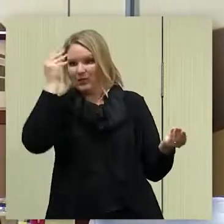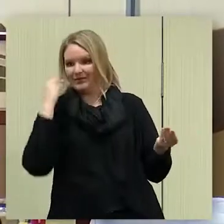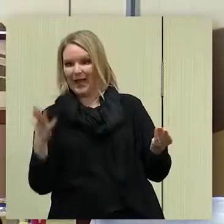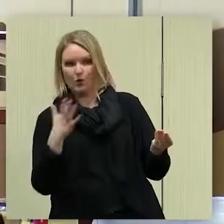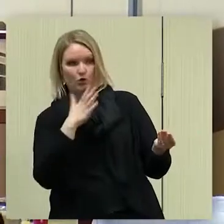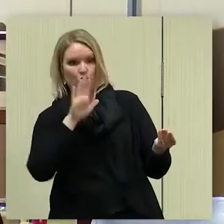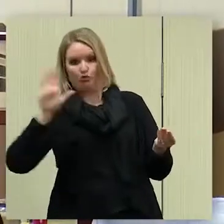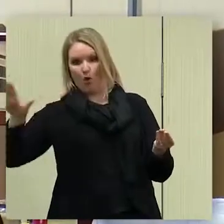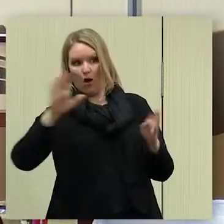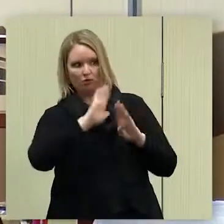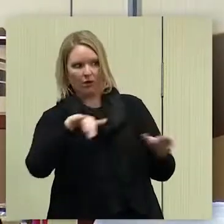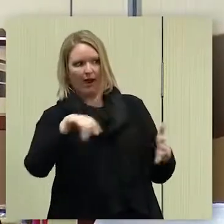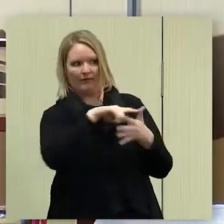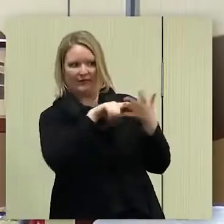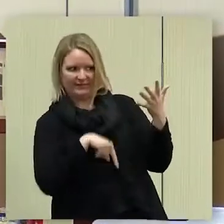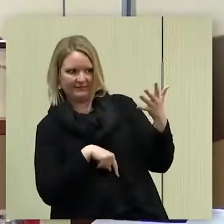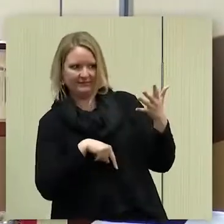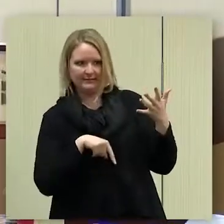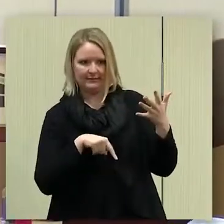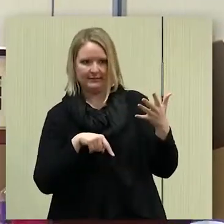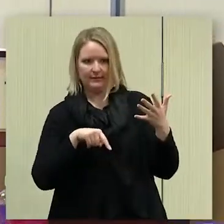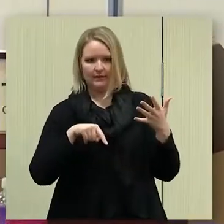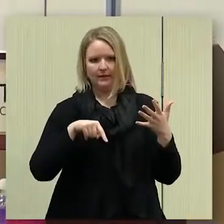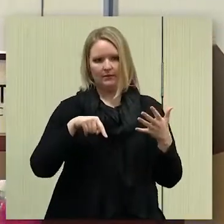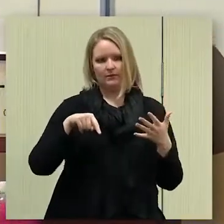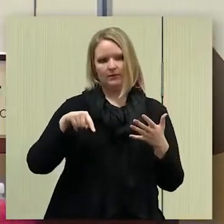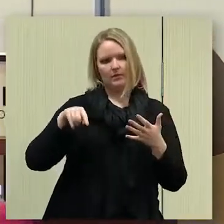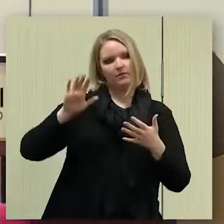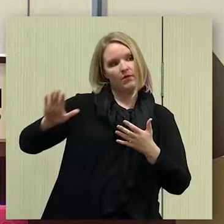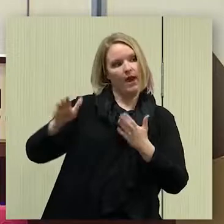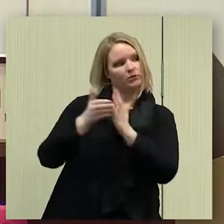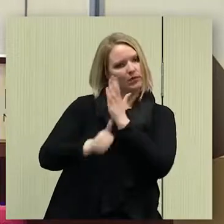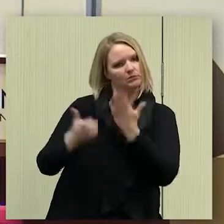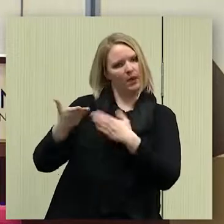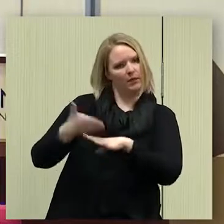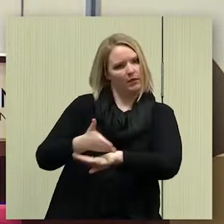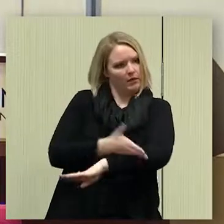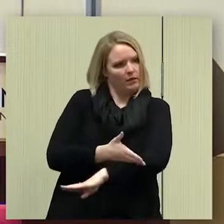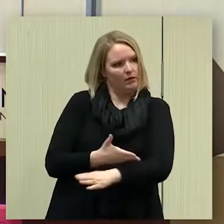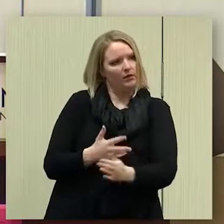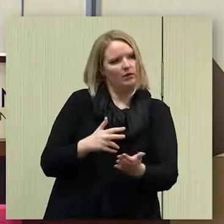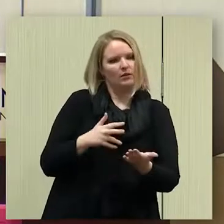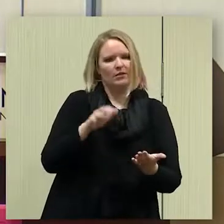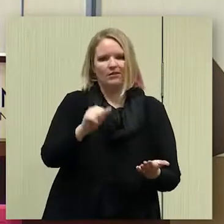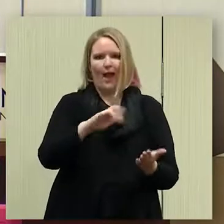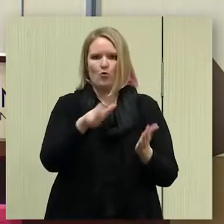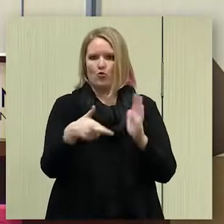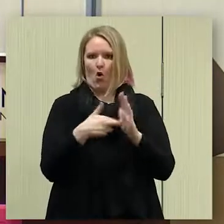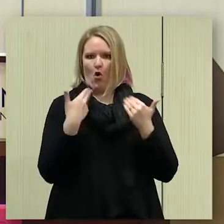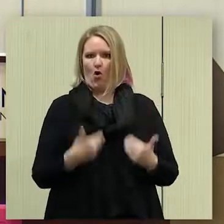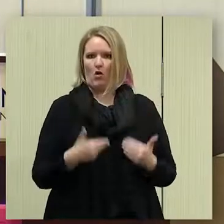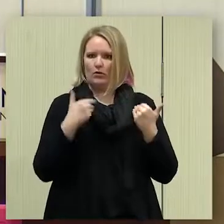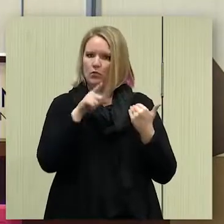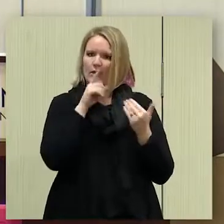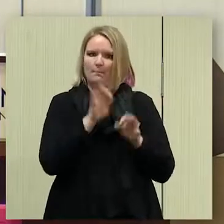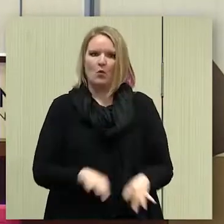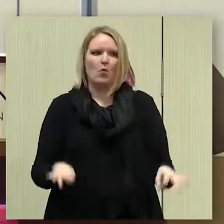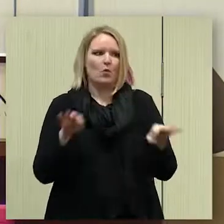as the child's language communication skills become more advanced. That role becomes really critical for you.